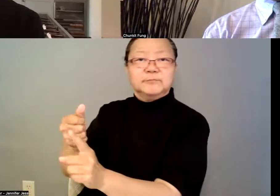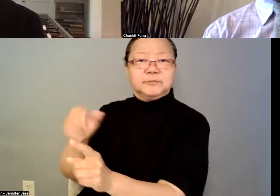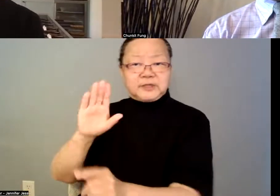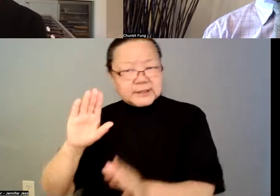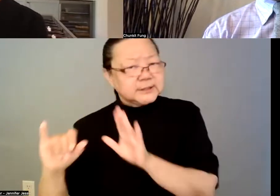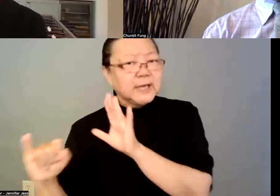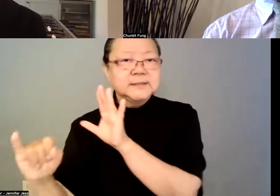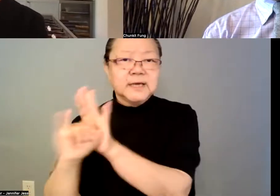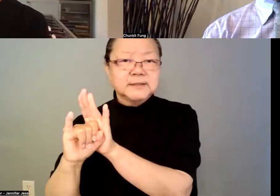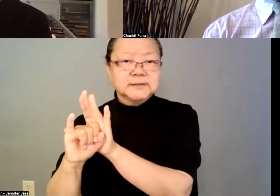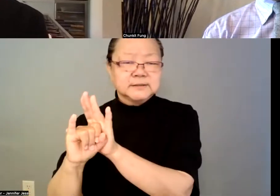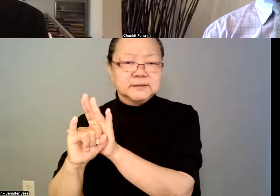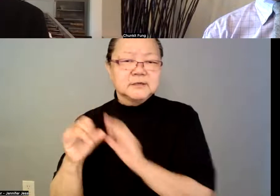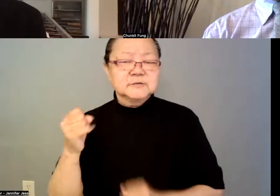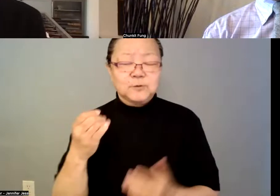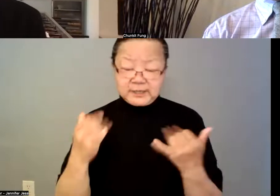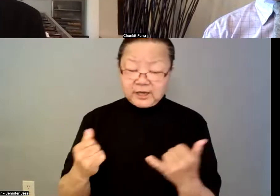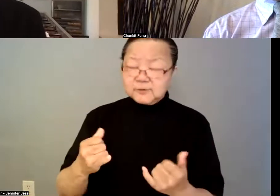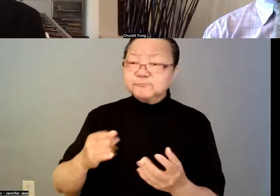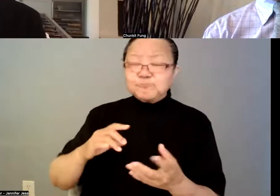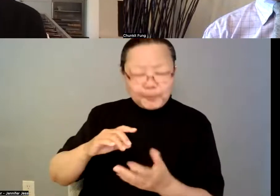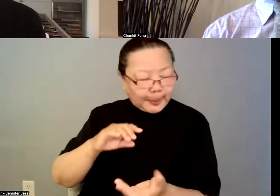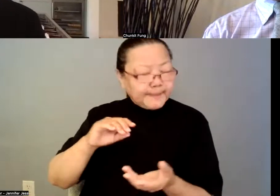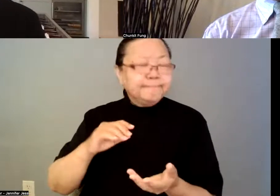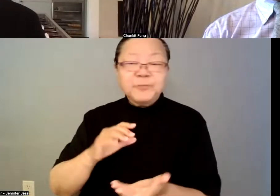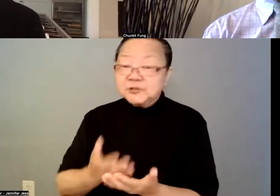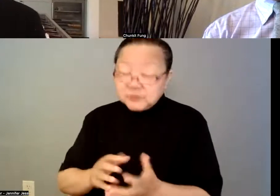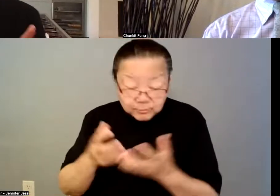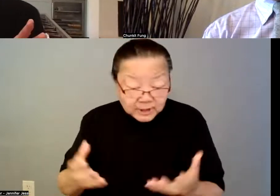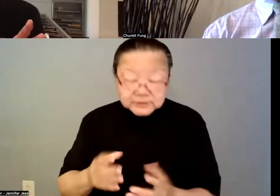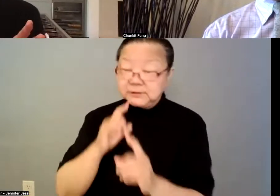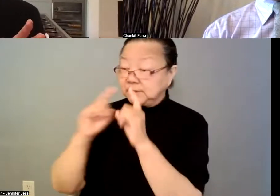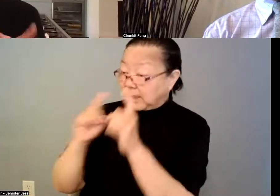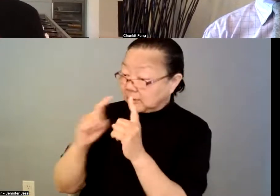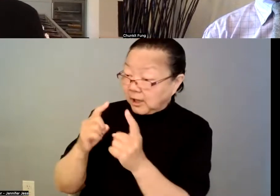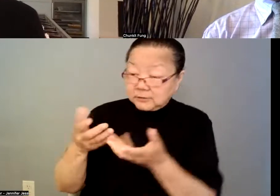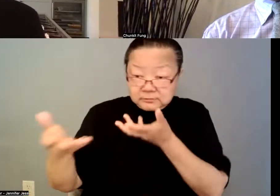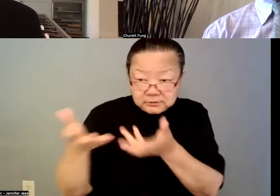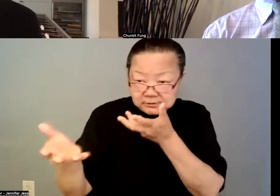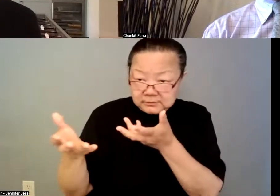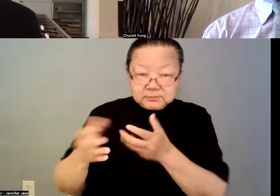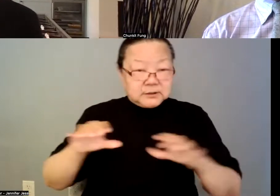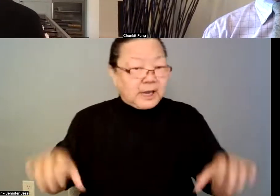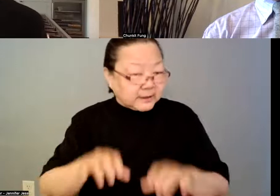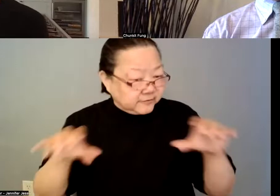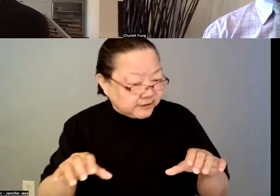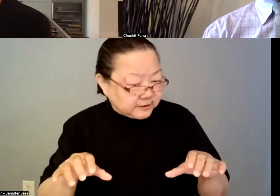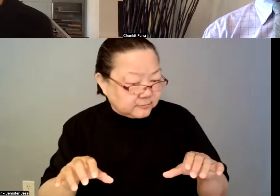dialogue, the amount of activism, I think those things are so positive. And because I think stigma is such a big